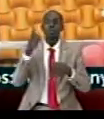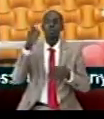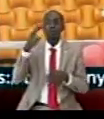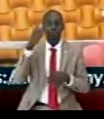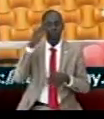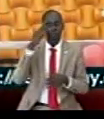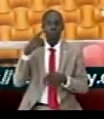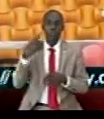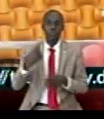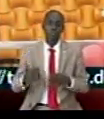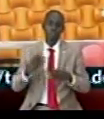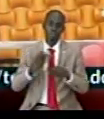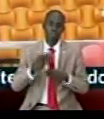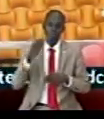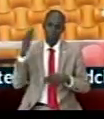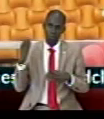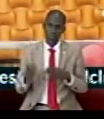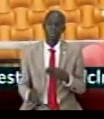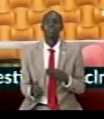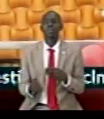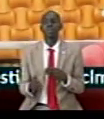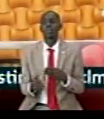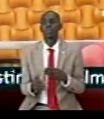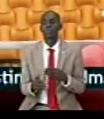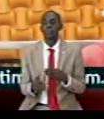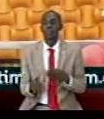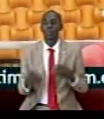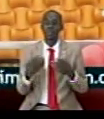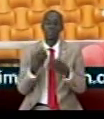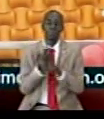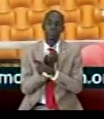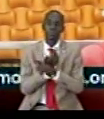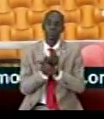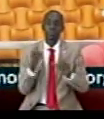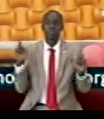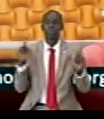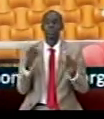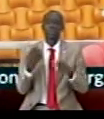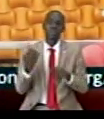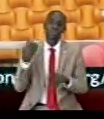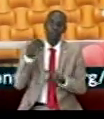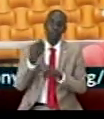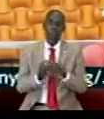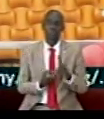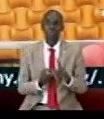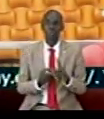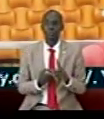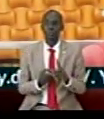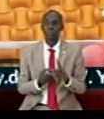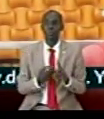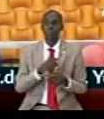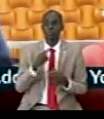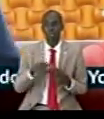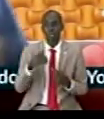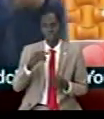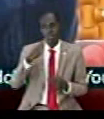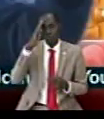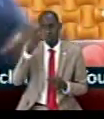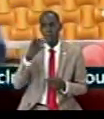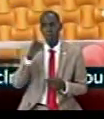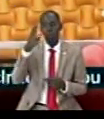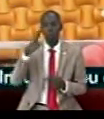Total Emancipation. The Lord visited me. This program was actually because of me. When the man of God was through with